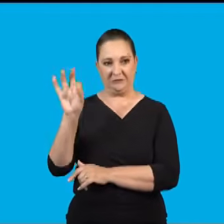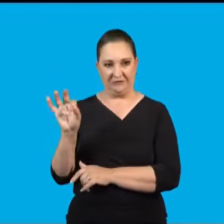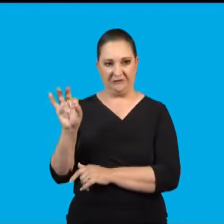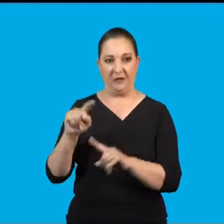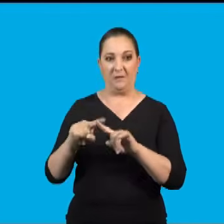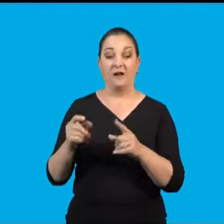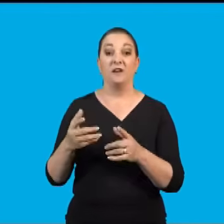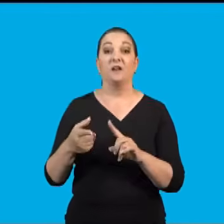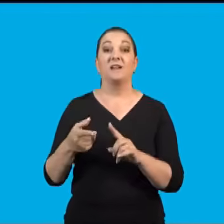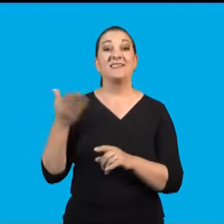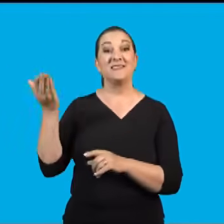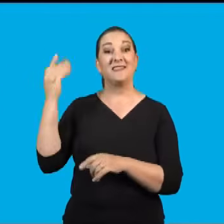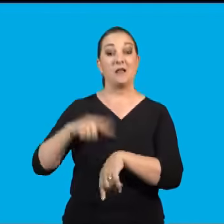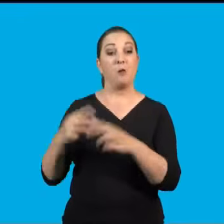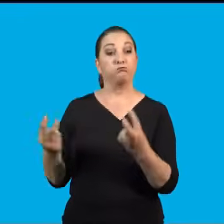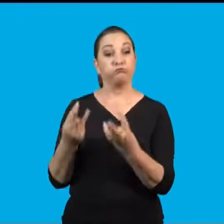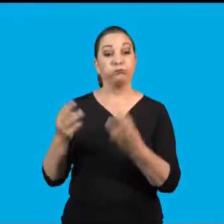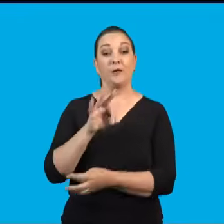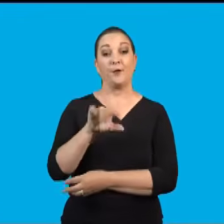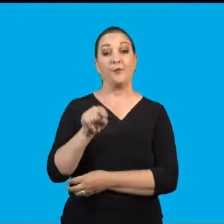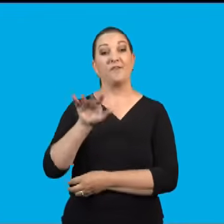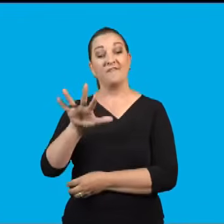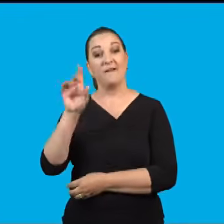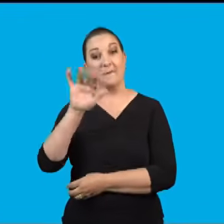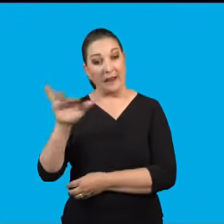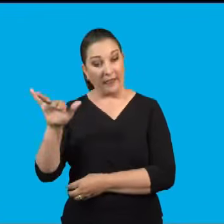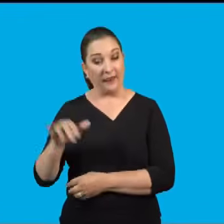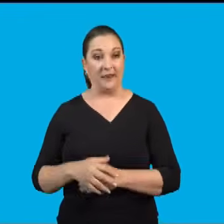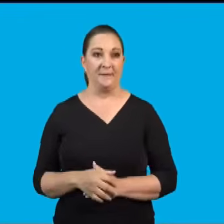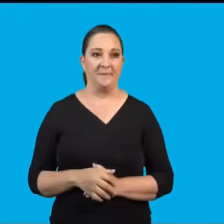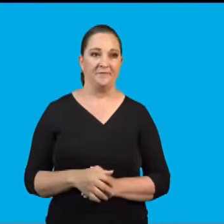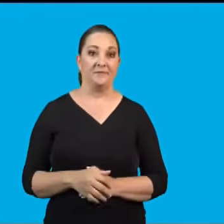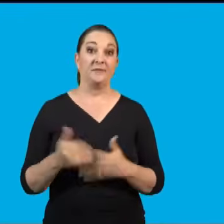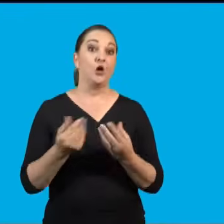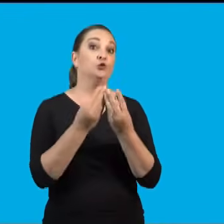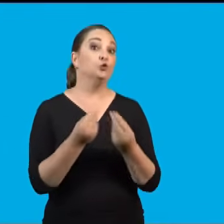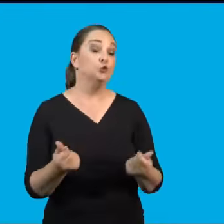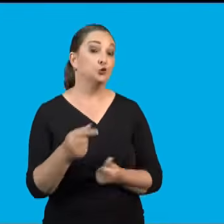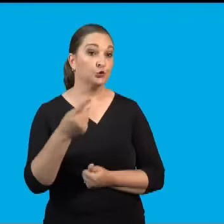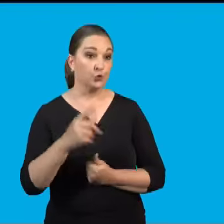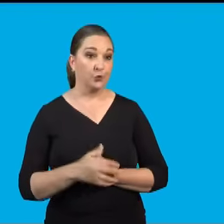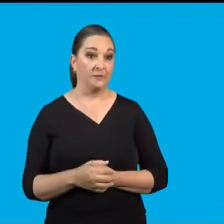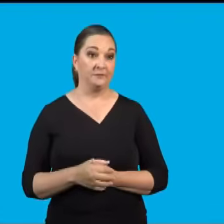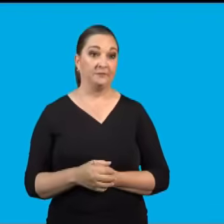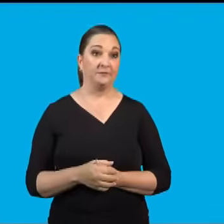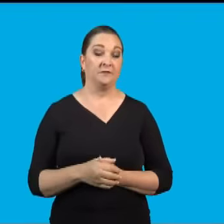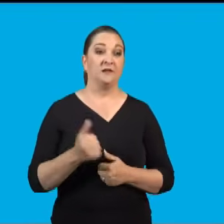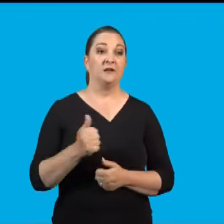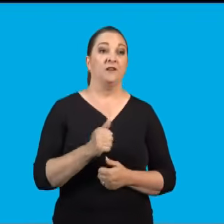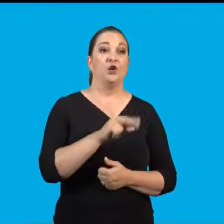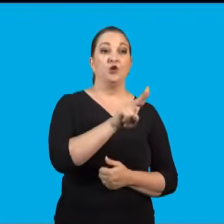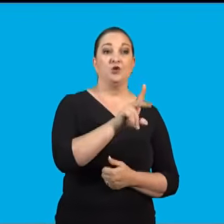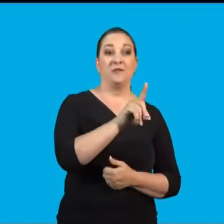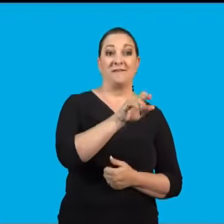joint population of 3.5 million. Now, possible solution there is that call by